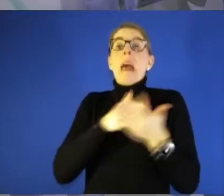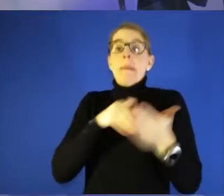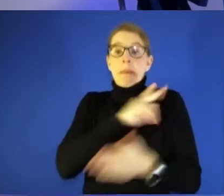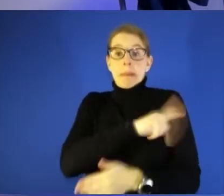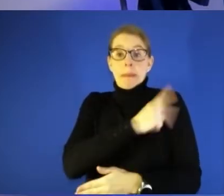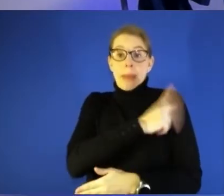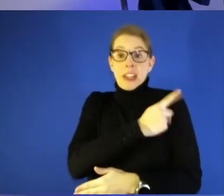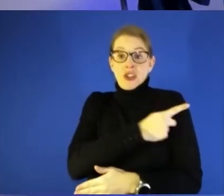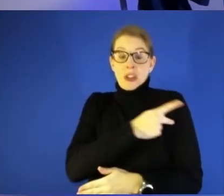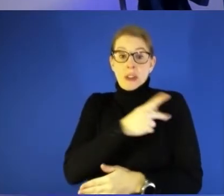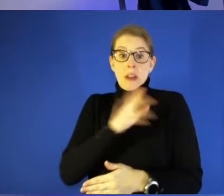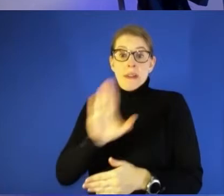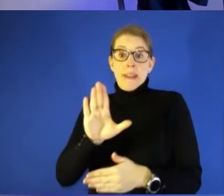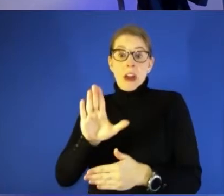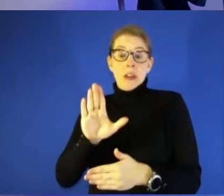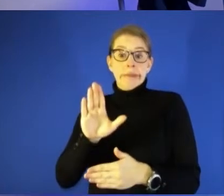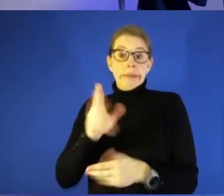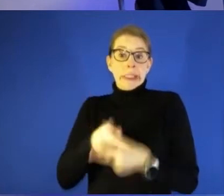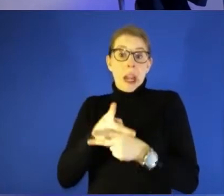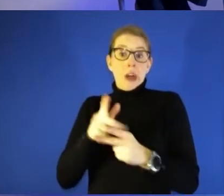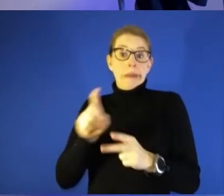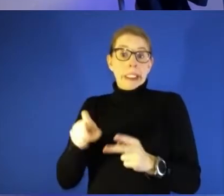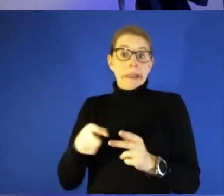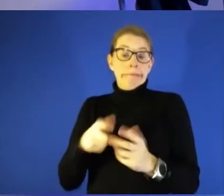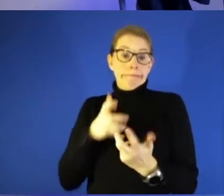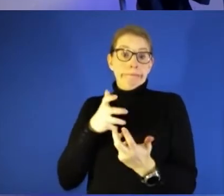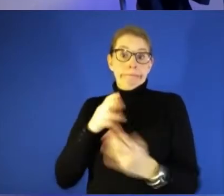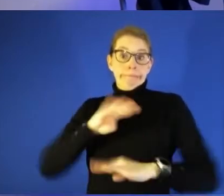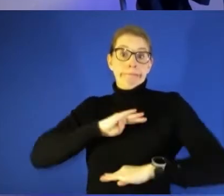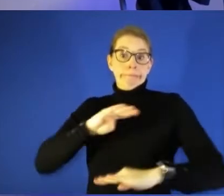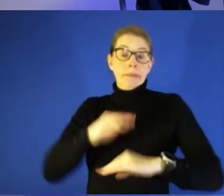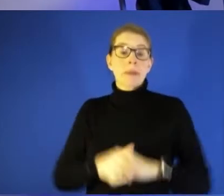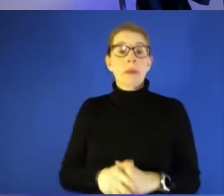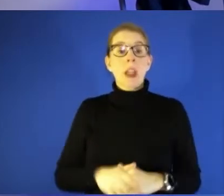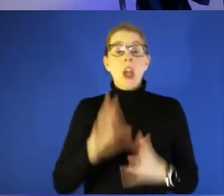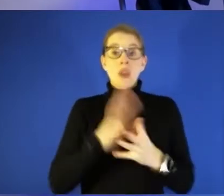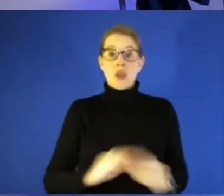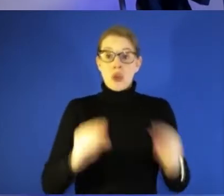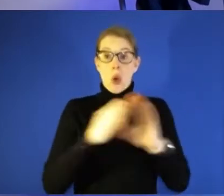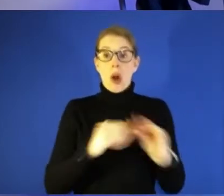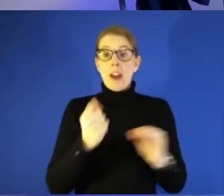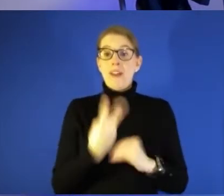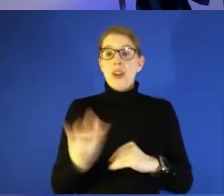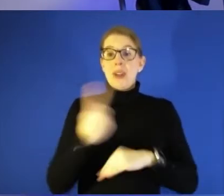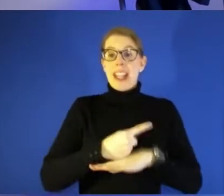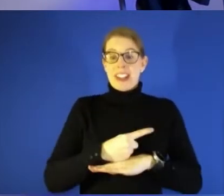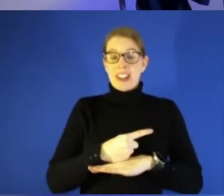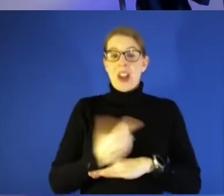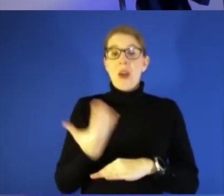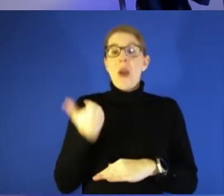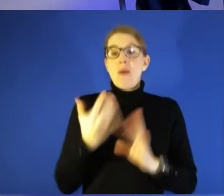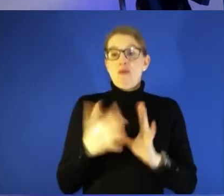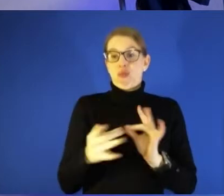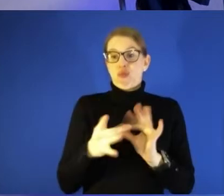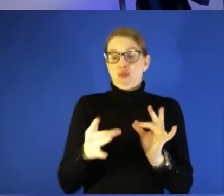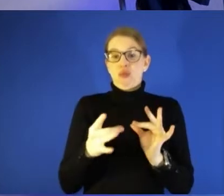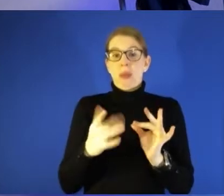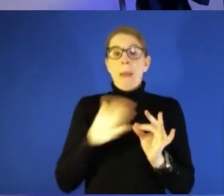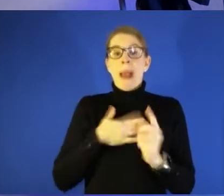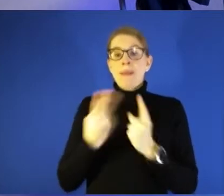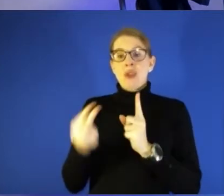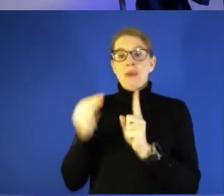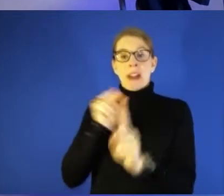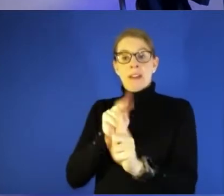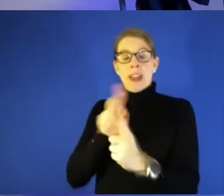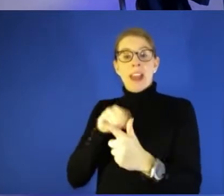want to talk with you too about a story that I had a chance to do a couple days ago, and I'm going to give my perspective, and then I want to hear